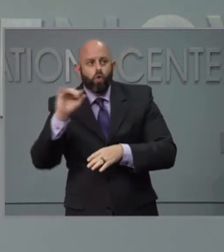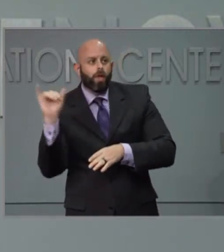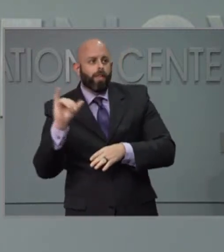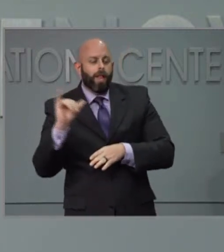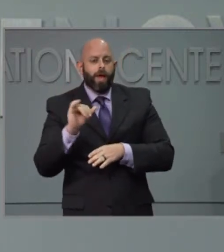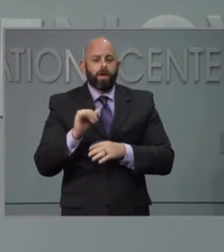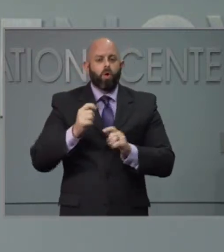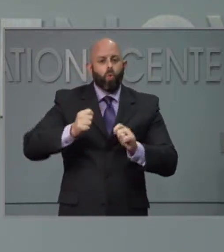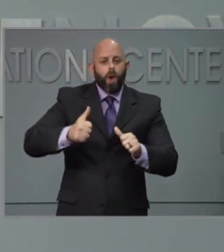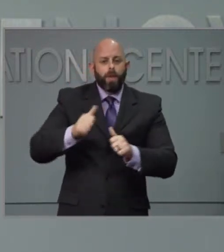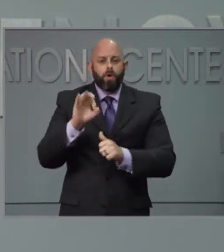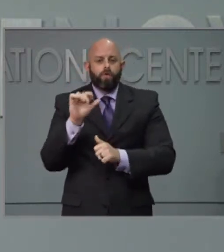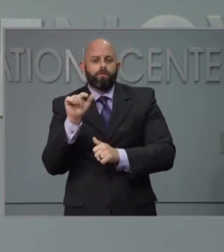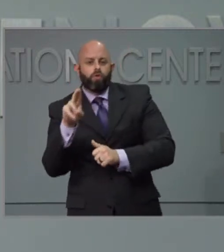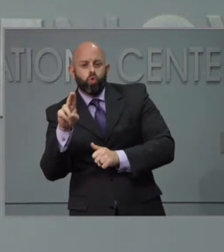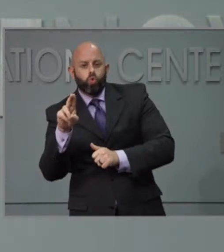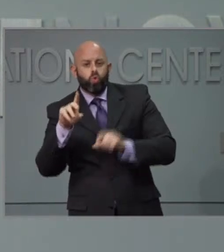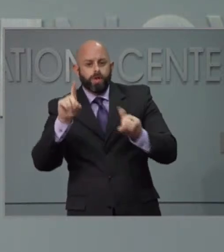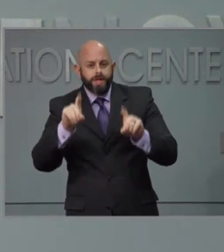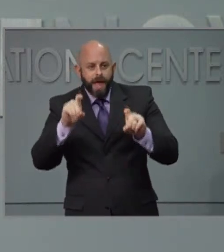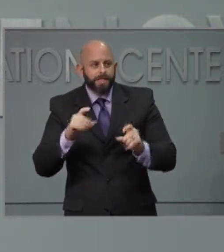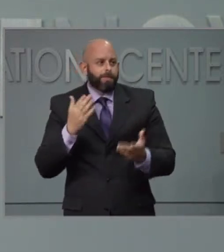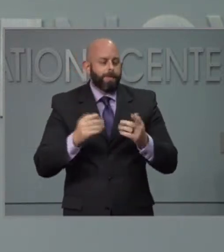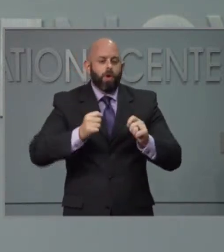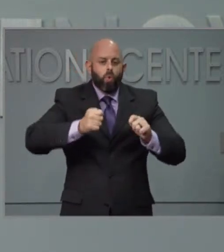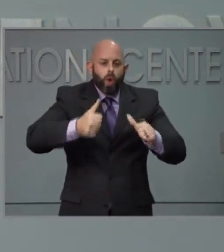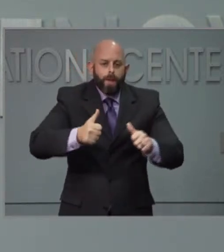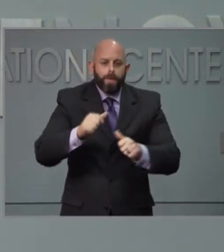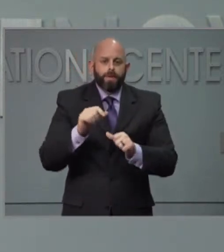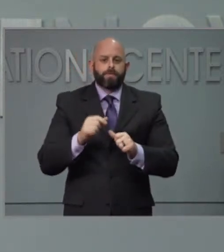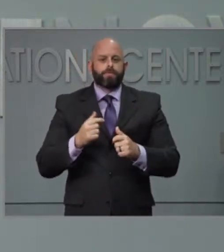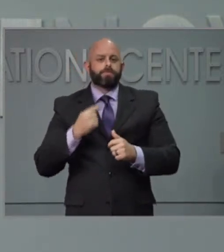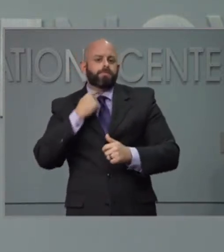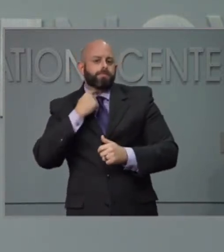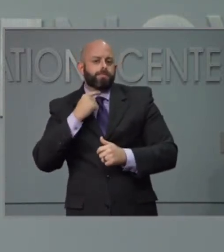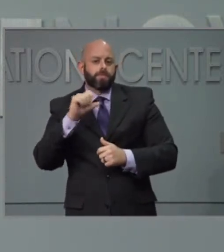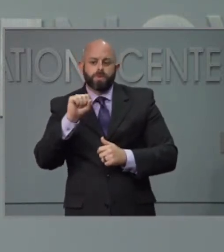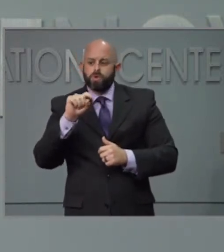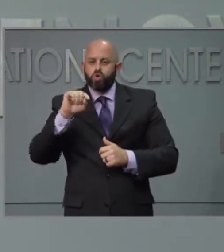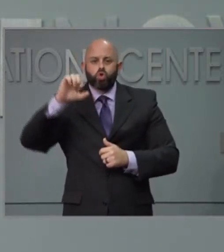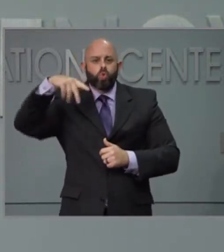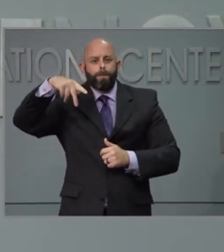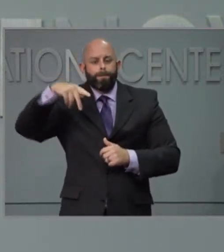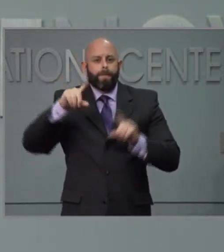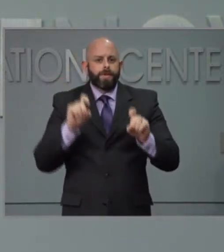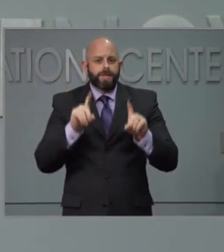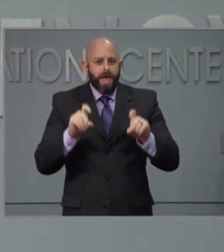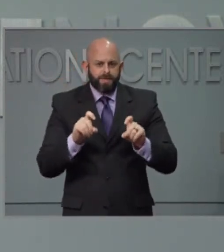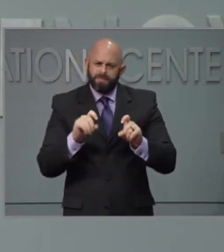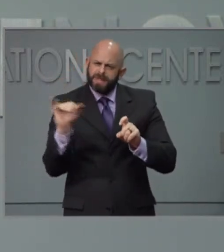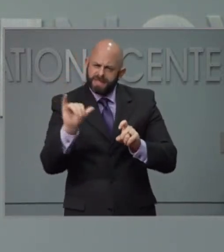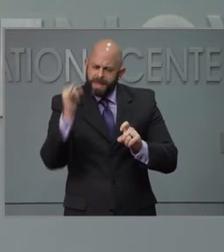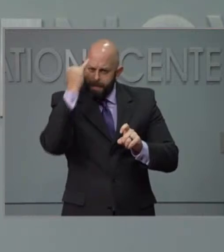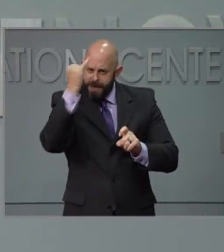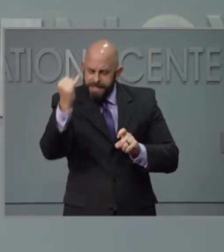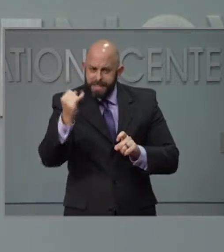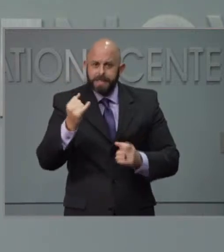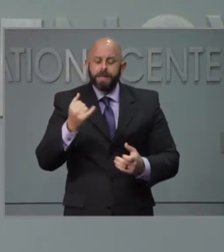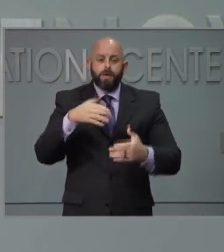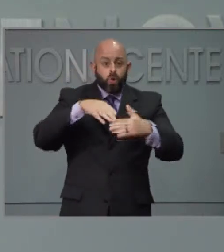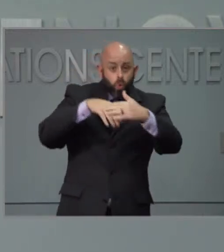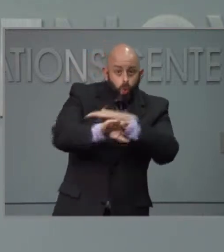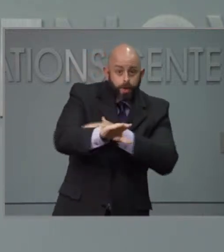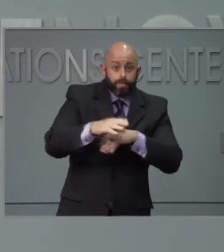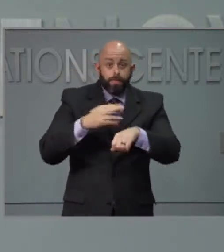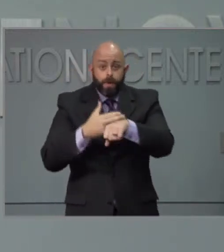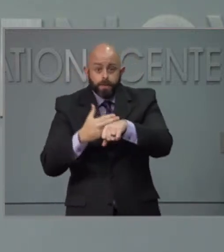flu test or a rapid strep test, if anyone's done that, right? You come in with symptoms that might seem like the flu, the doctor does or a